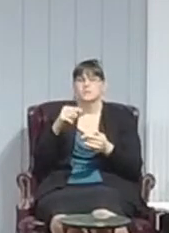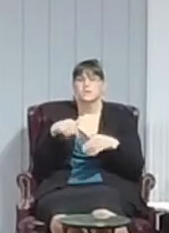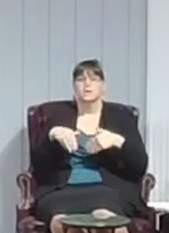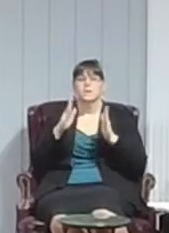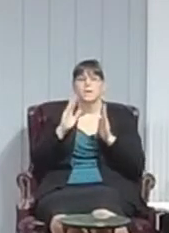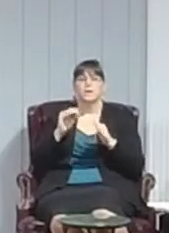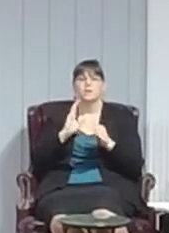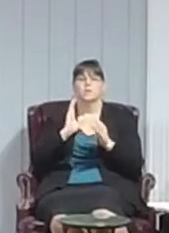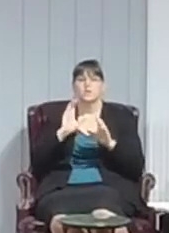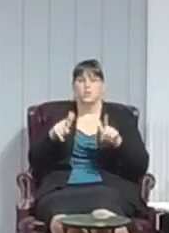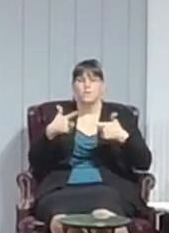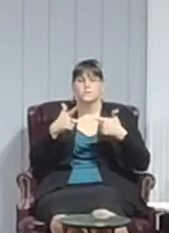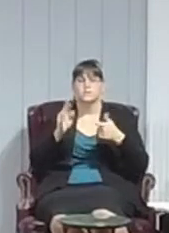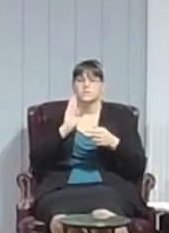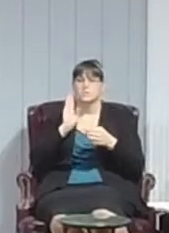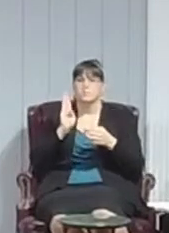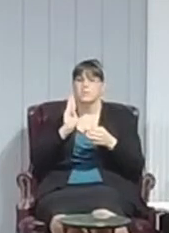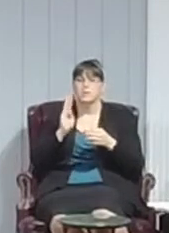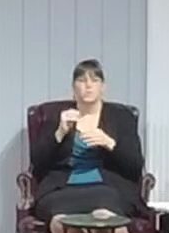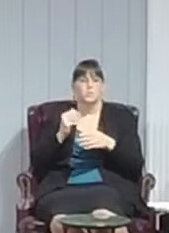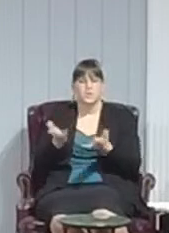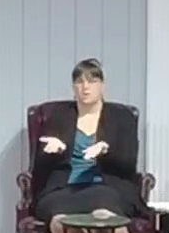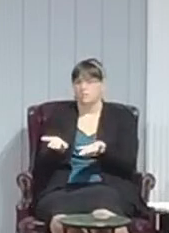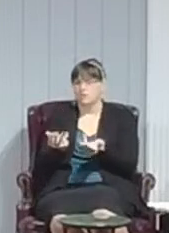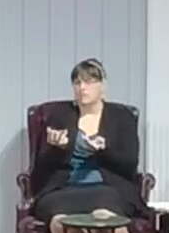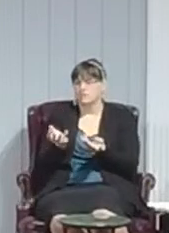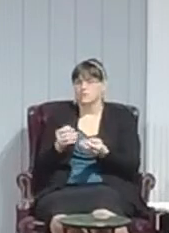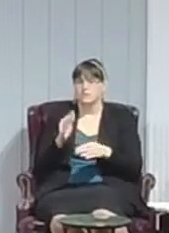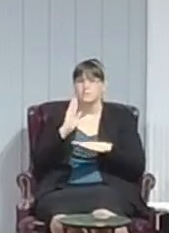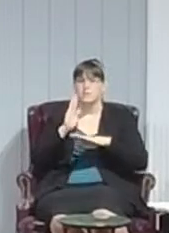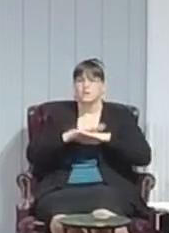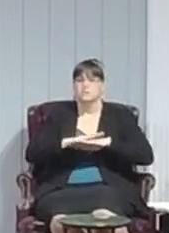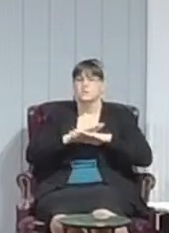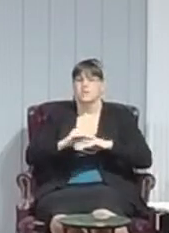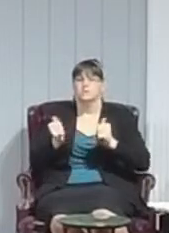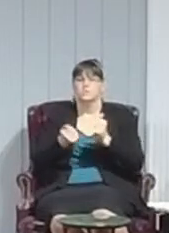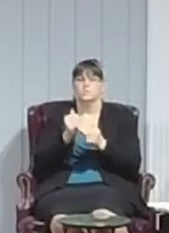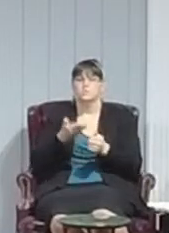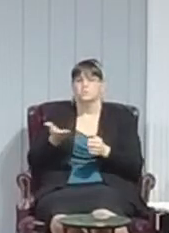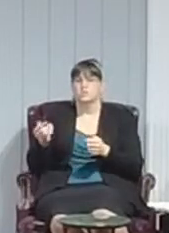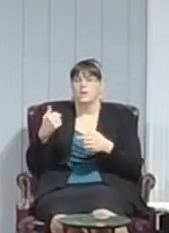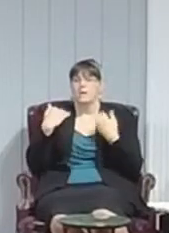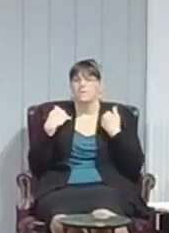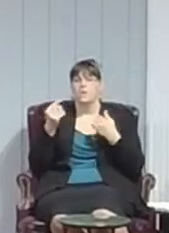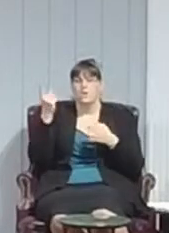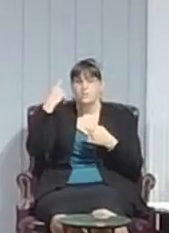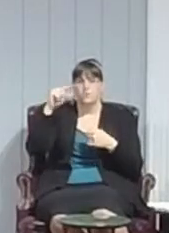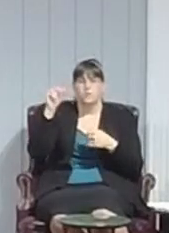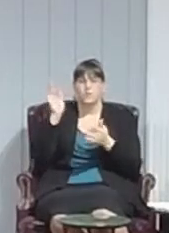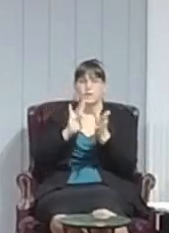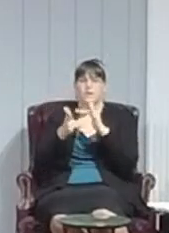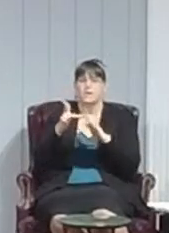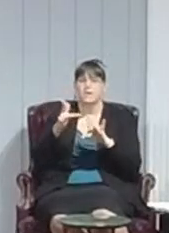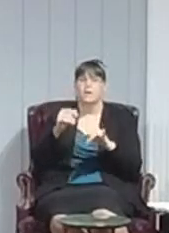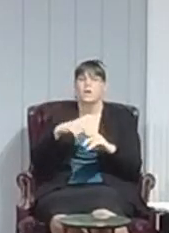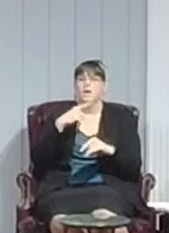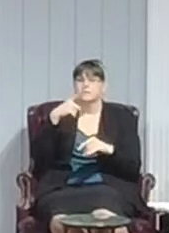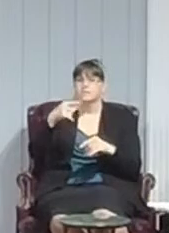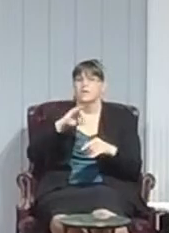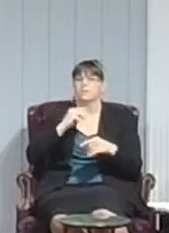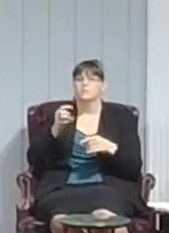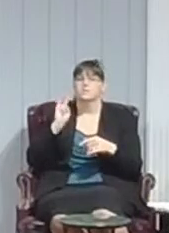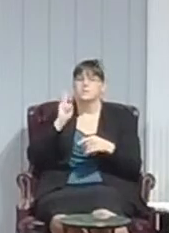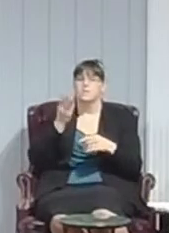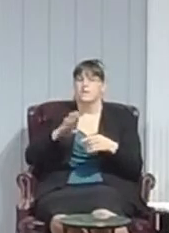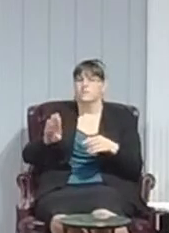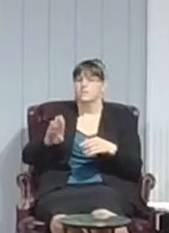conversation be without covetousness and be content with such things as you have. For he has said, I will never leave thee nor forsake thee. The Great Commission